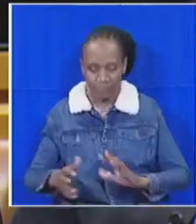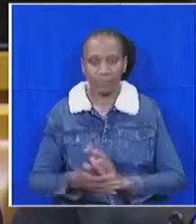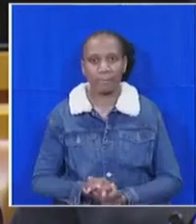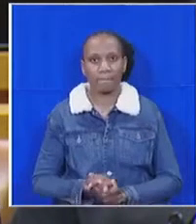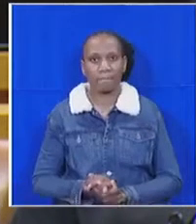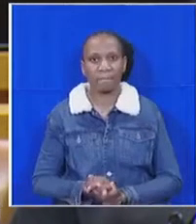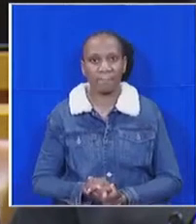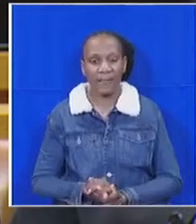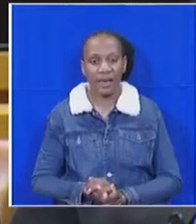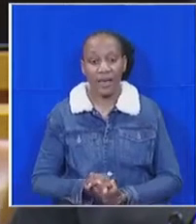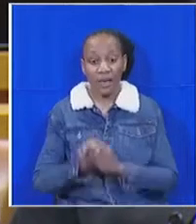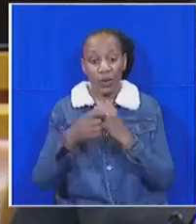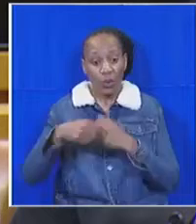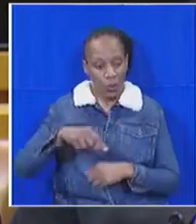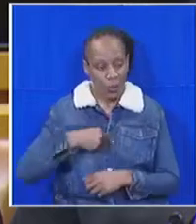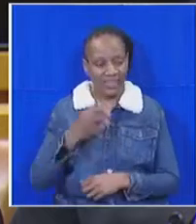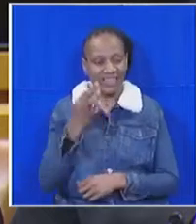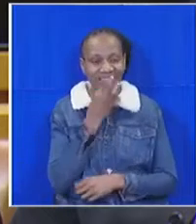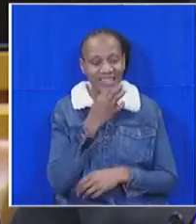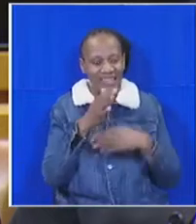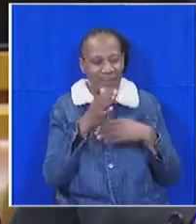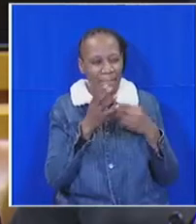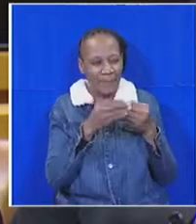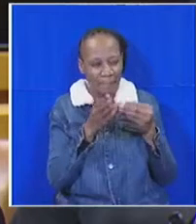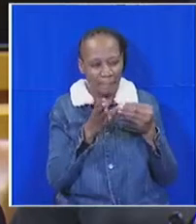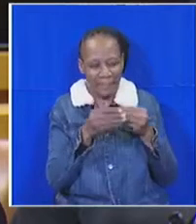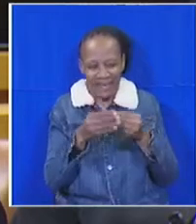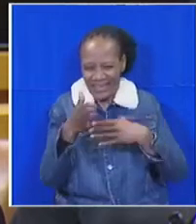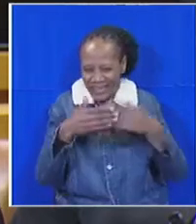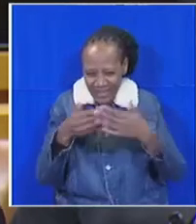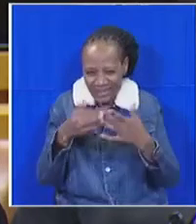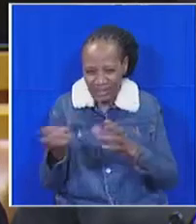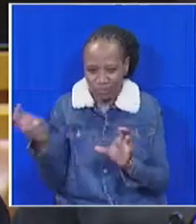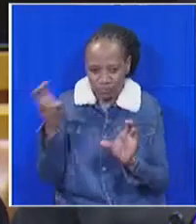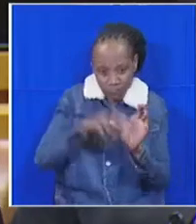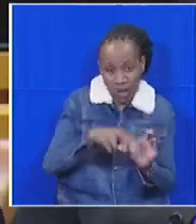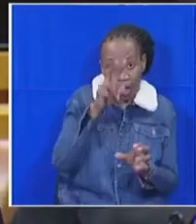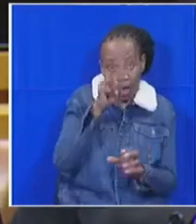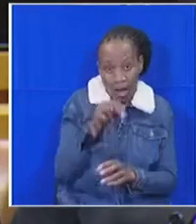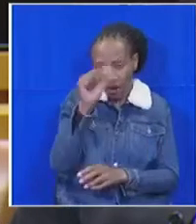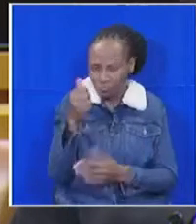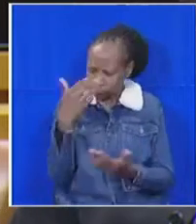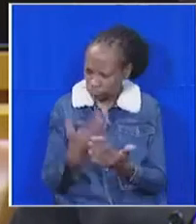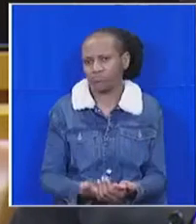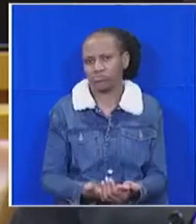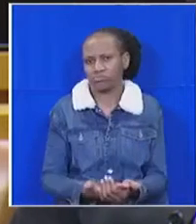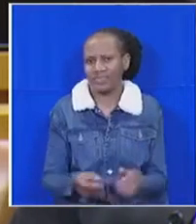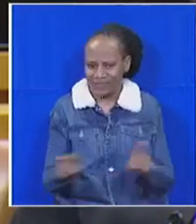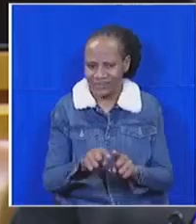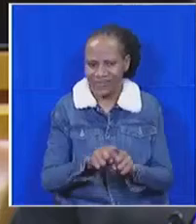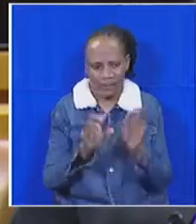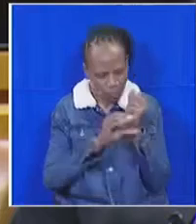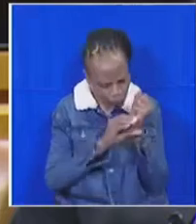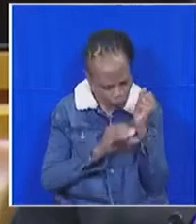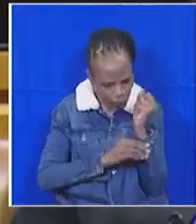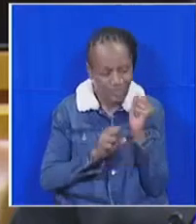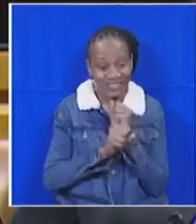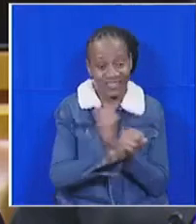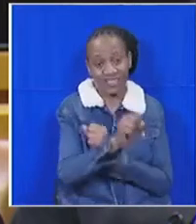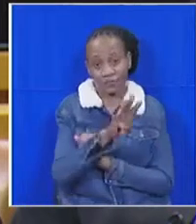barred any member from being a member of this House, as informed by the Constitution for